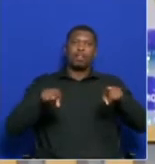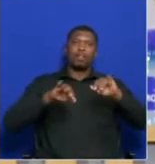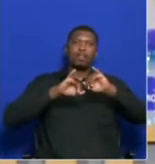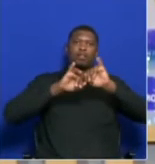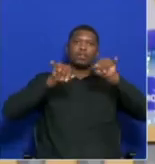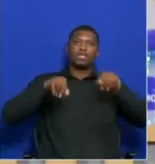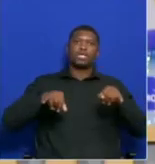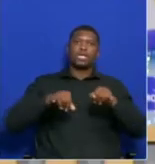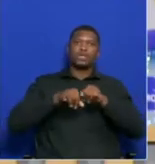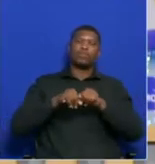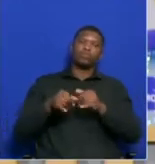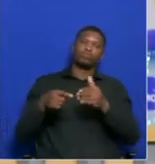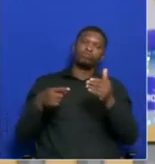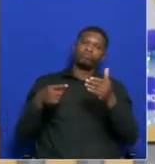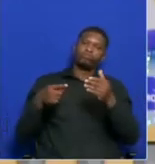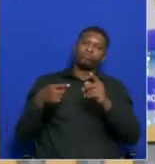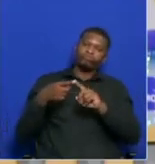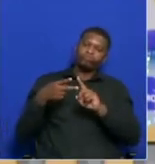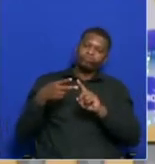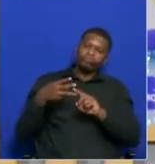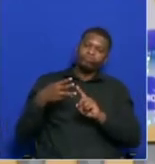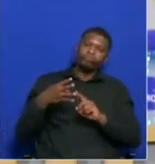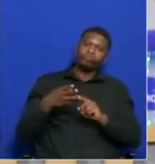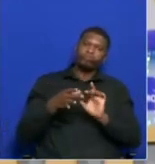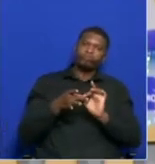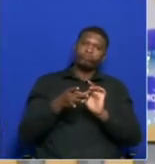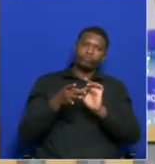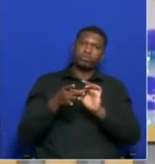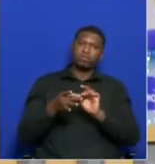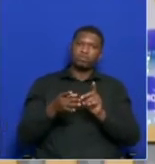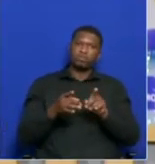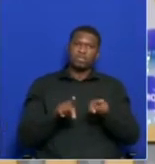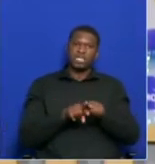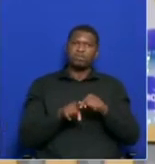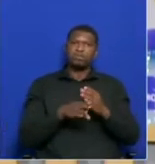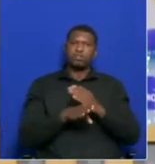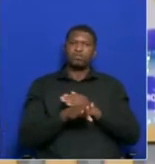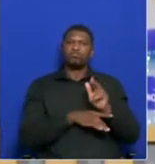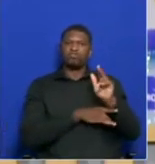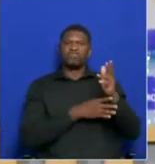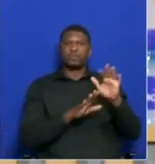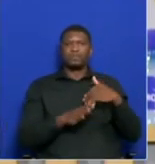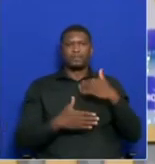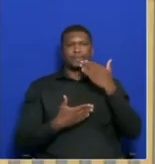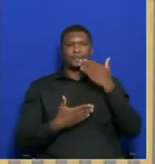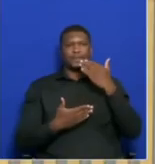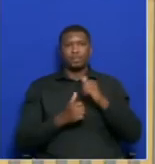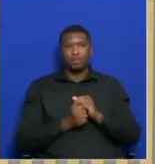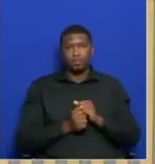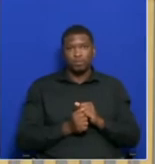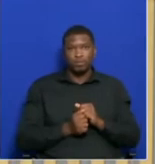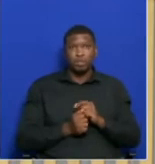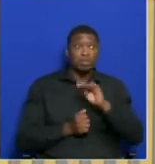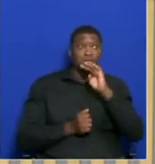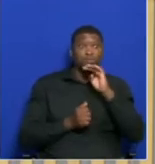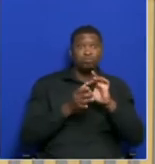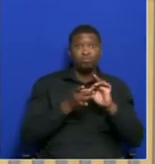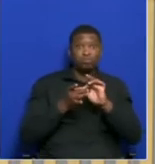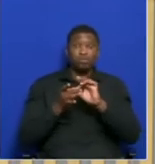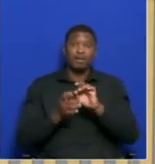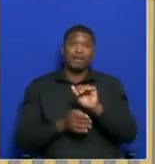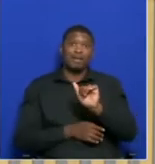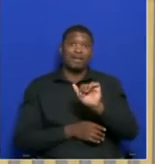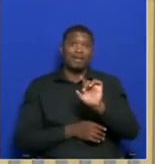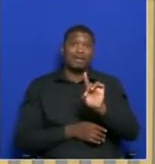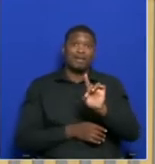of my testimony before the Commission. Thank you. In respect of ad hoc deployments? Exactly. Exactly,